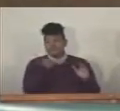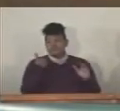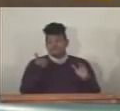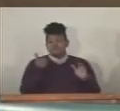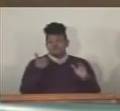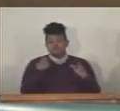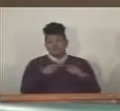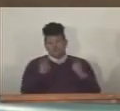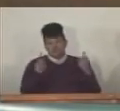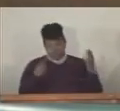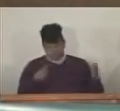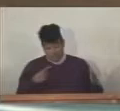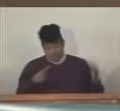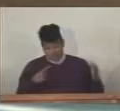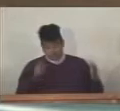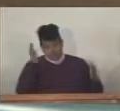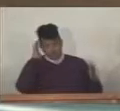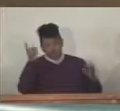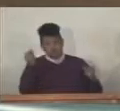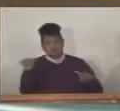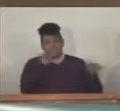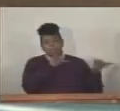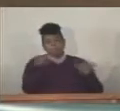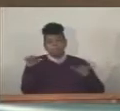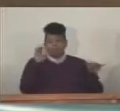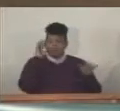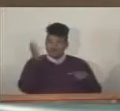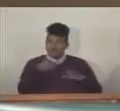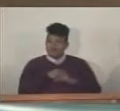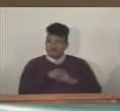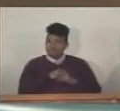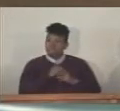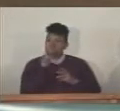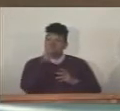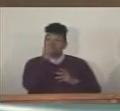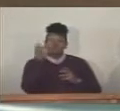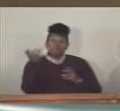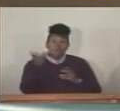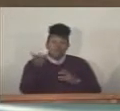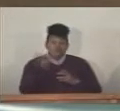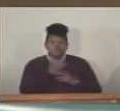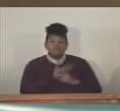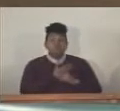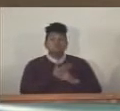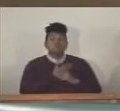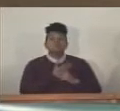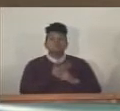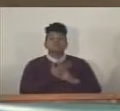on the other side will do the same. Because the truth is,